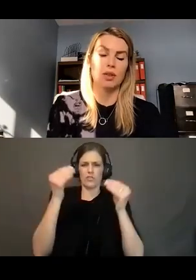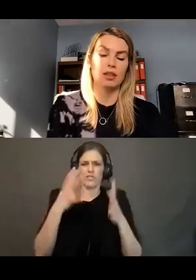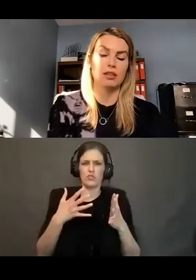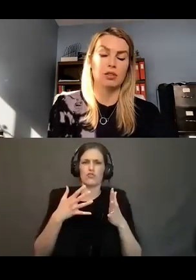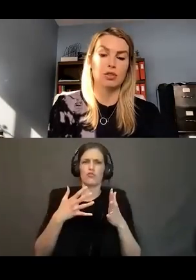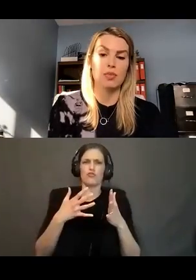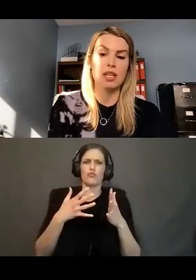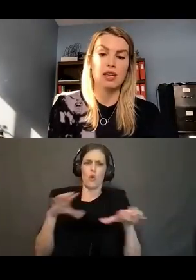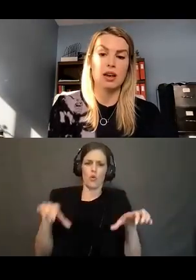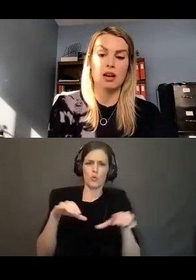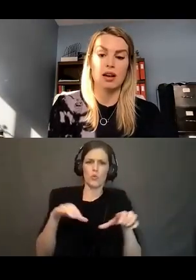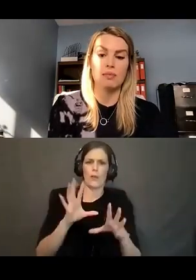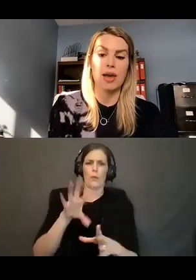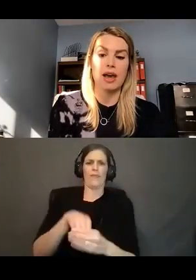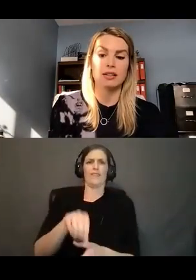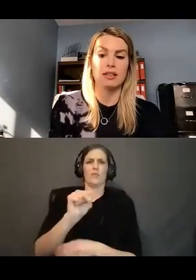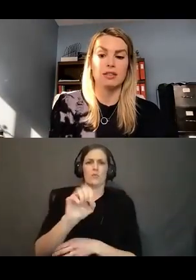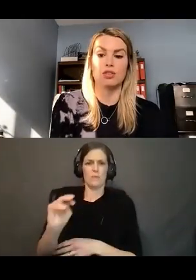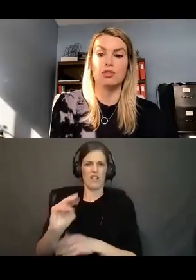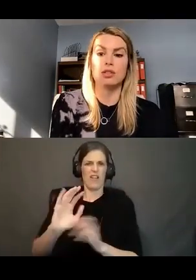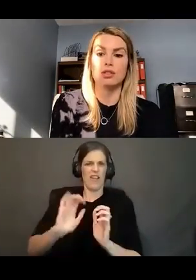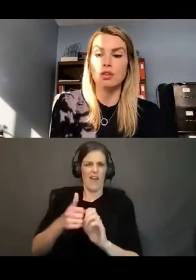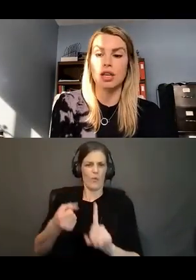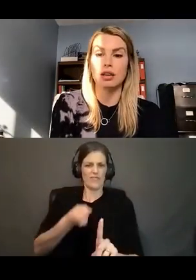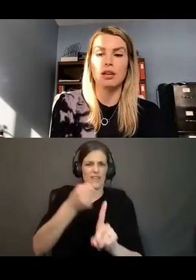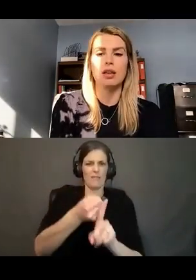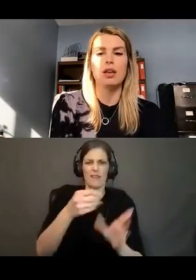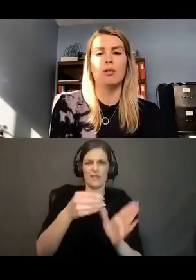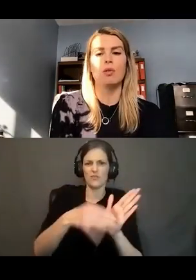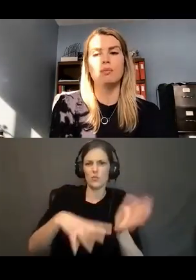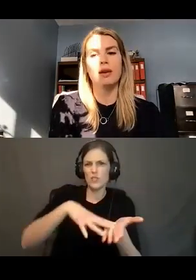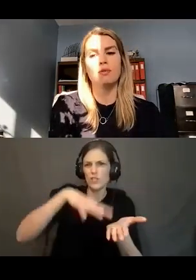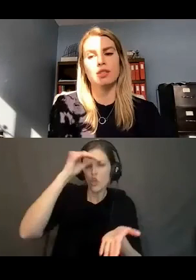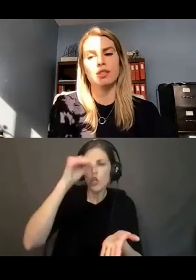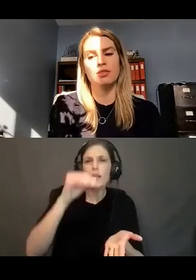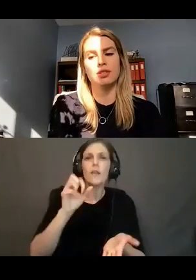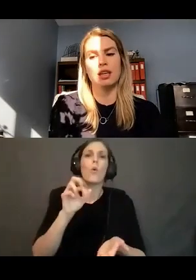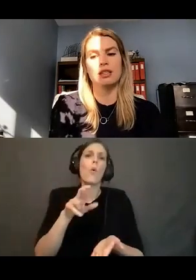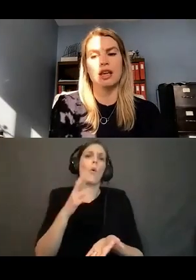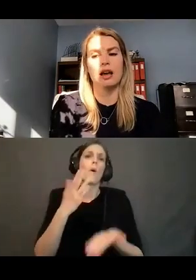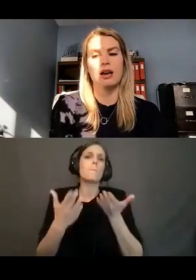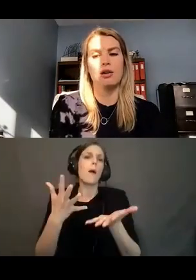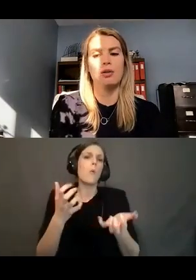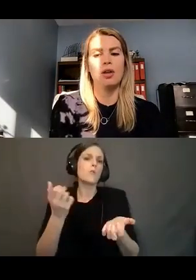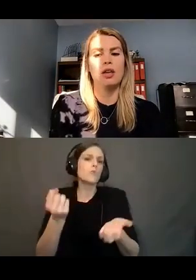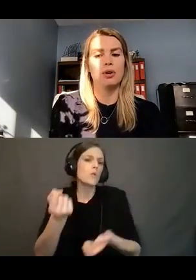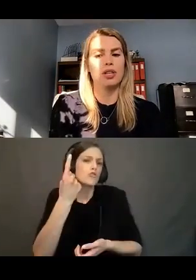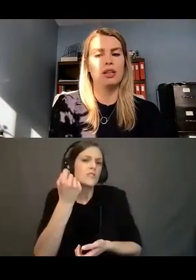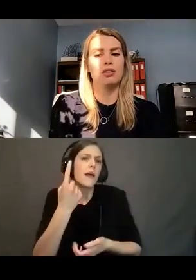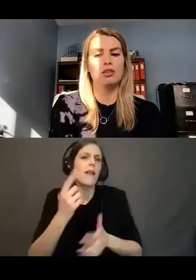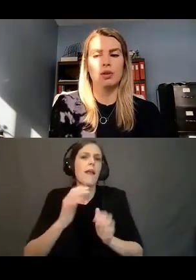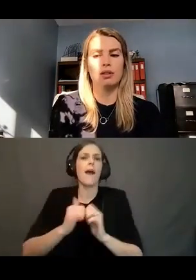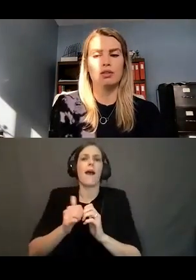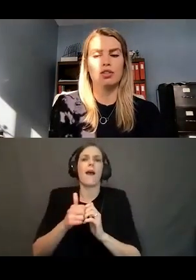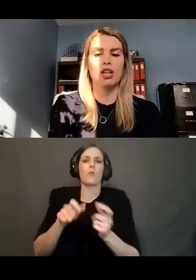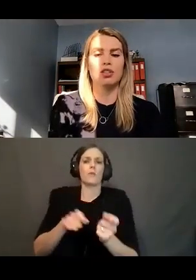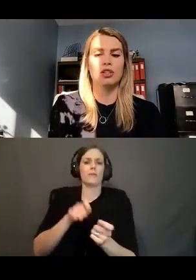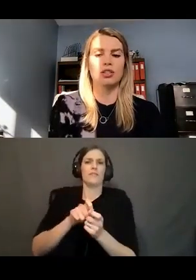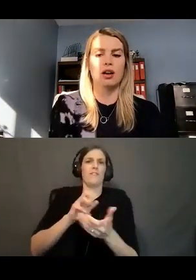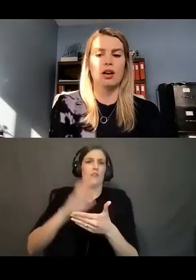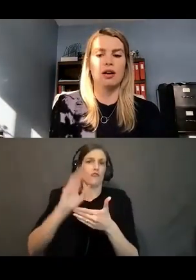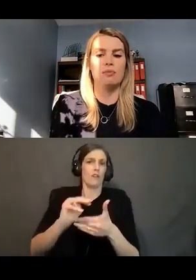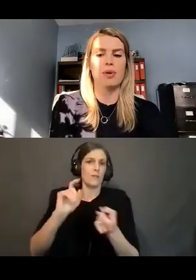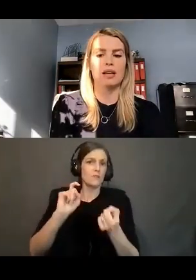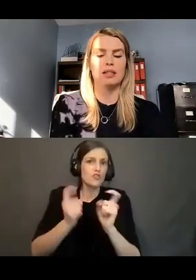in within social media are impacting their students' learning. Or we might want to understand how particular curricular